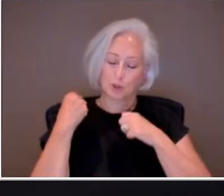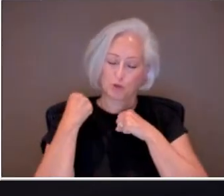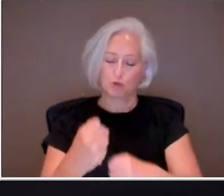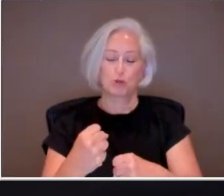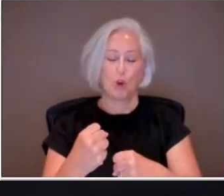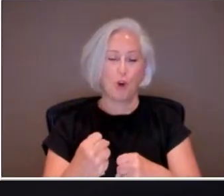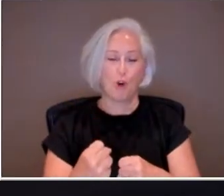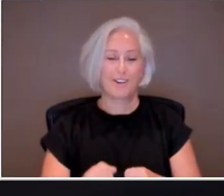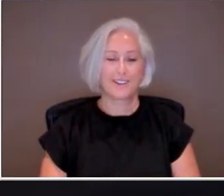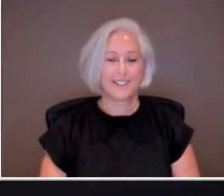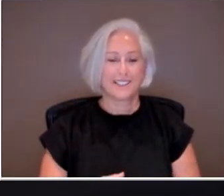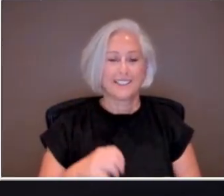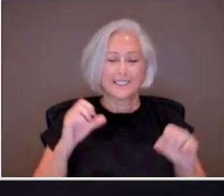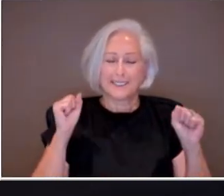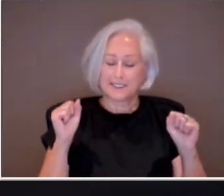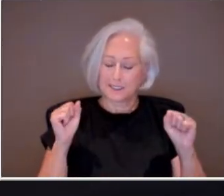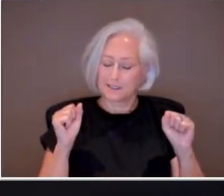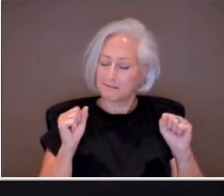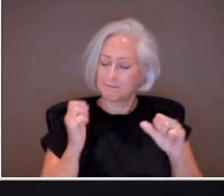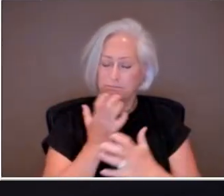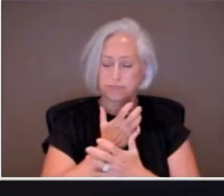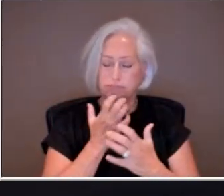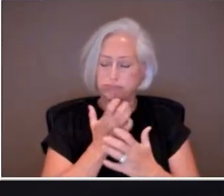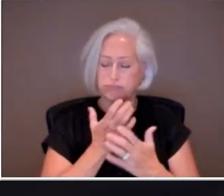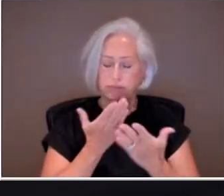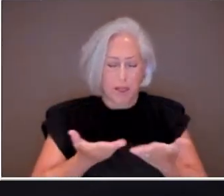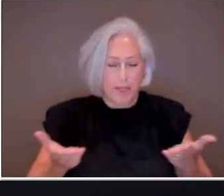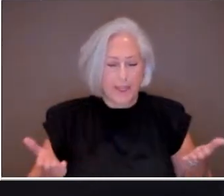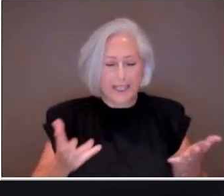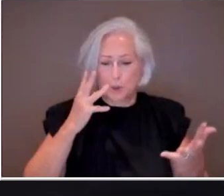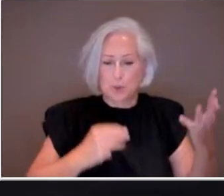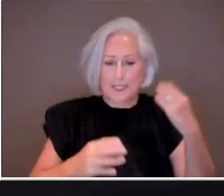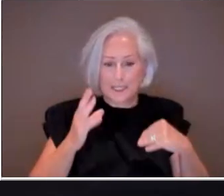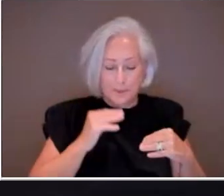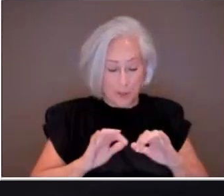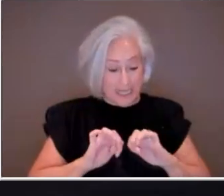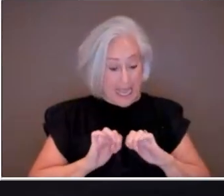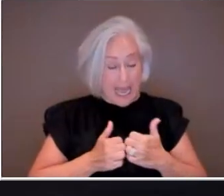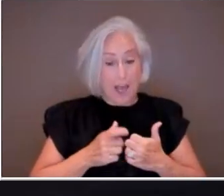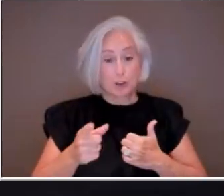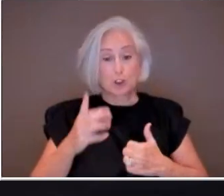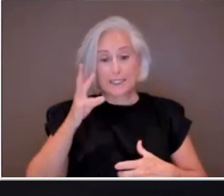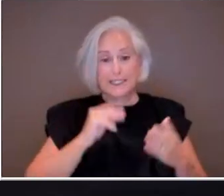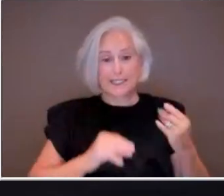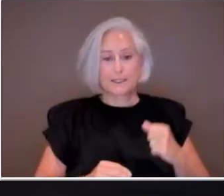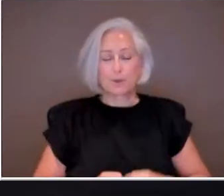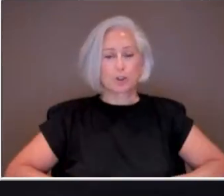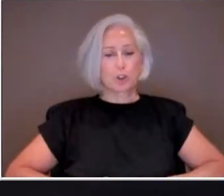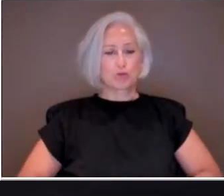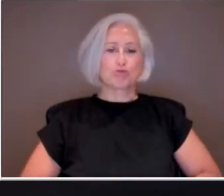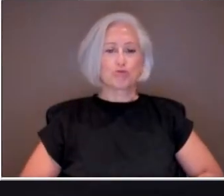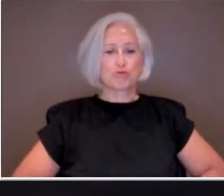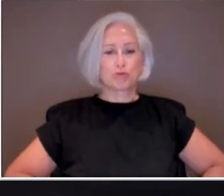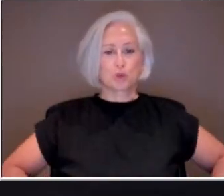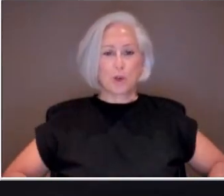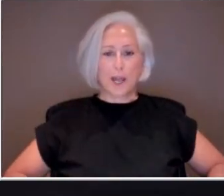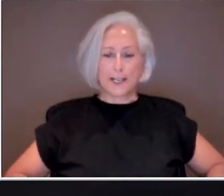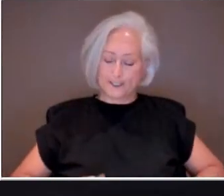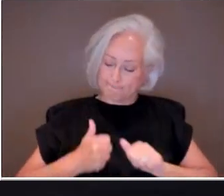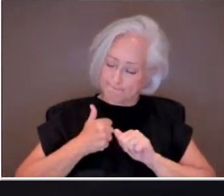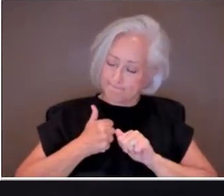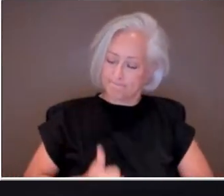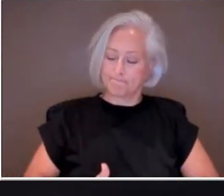incredible thing to go through, and the ability, the way that she went through it, as stoic and as poised as she did, and as compliant as she